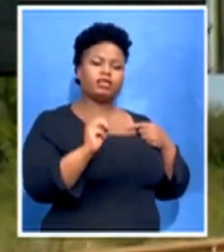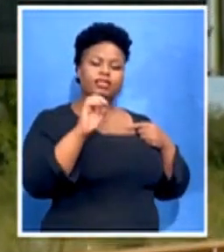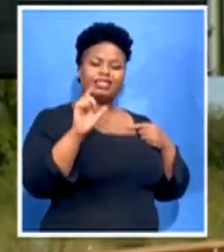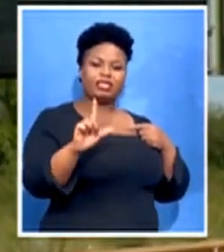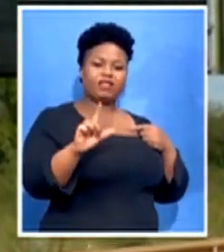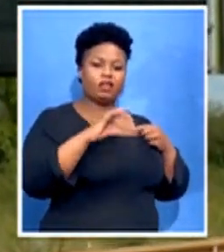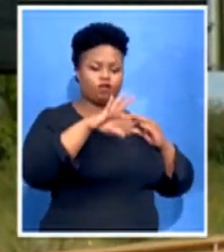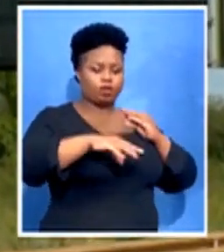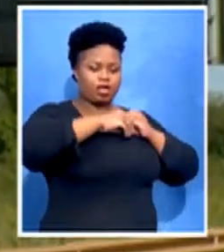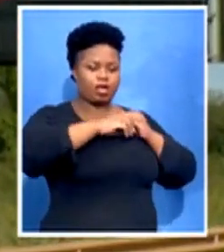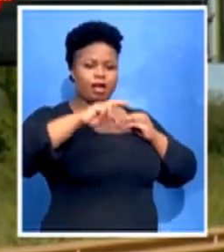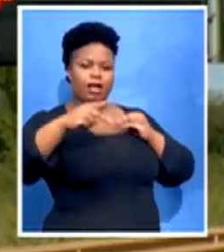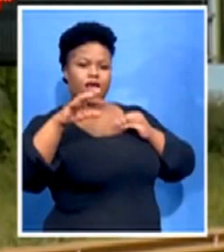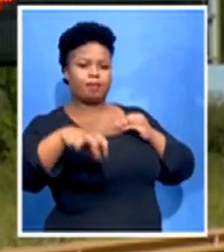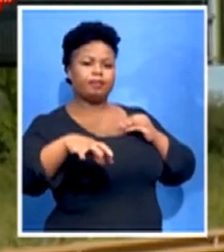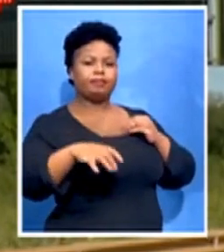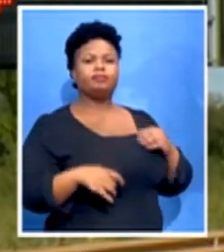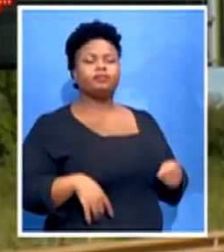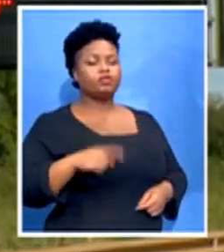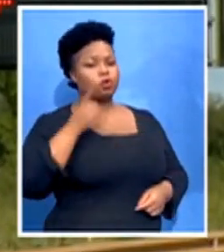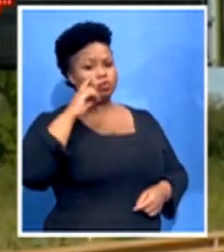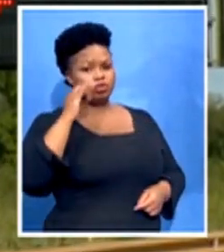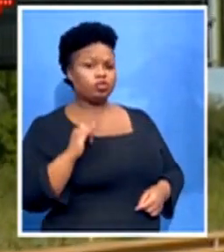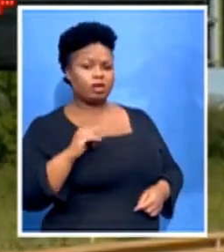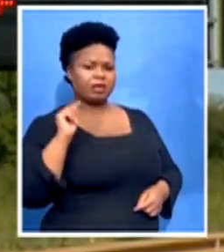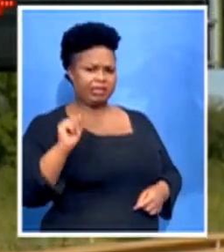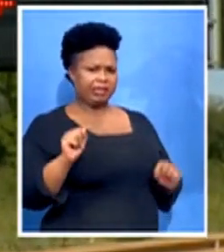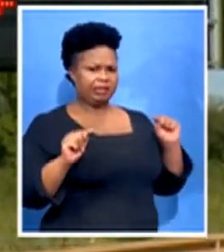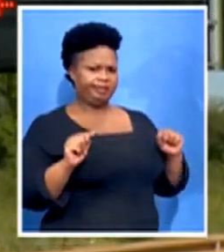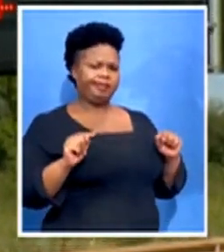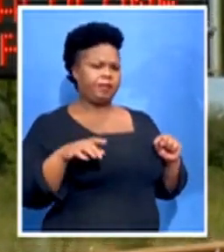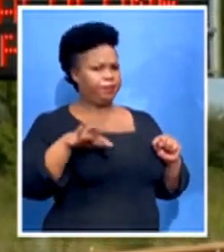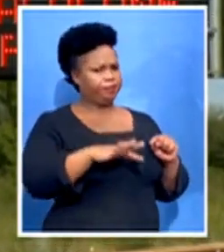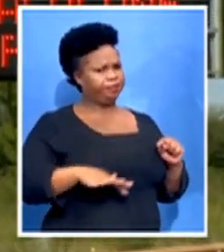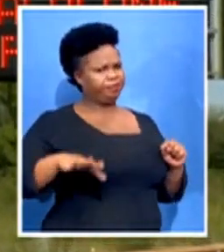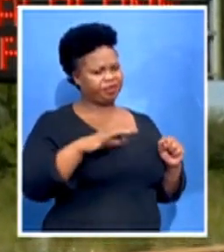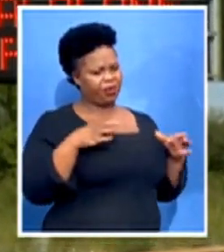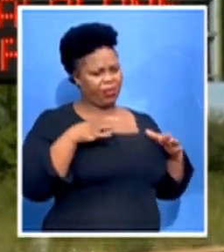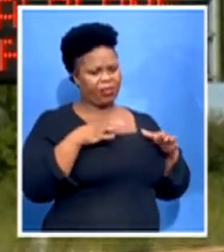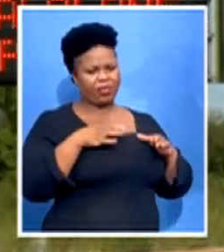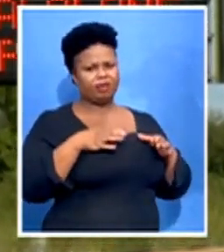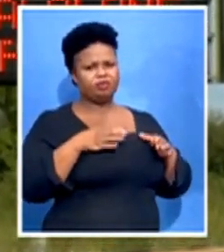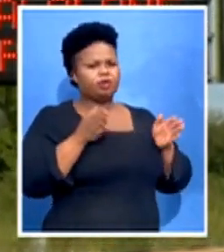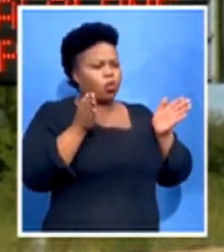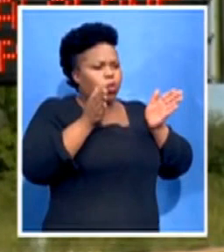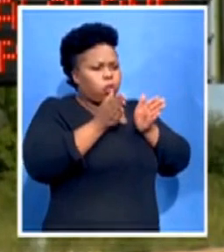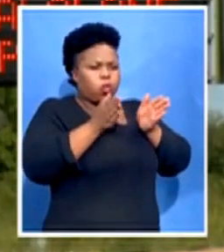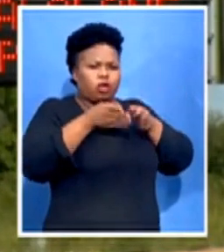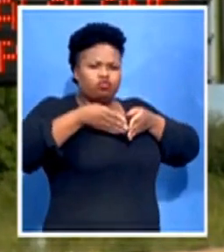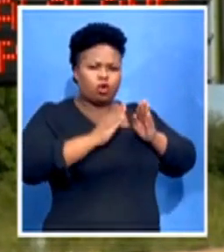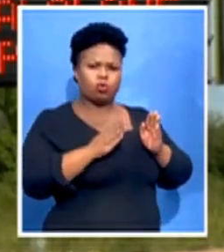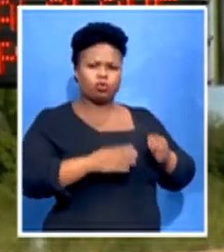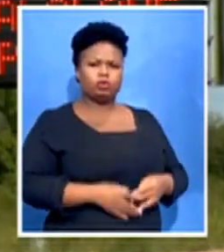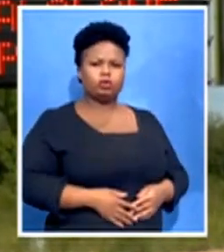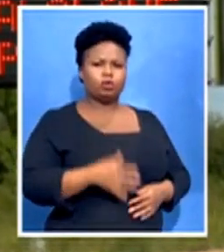that in that area the space is too small and the road is too narrow. So we decided, when we were sitting in